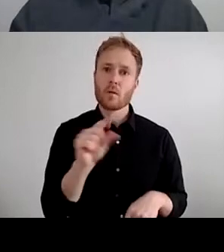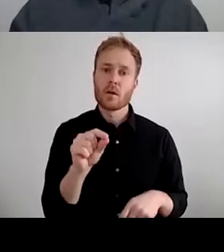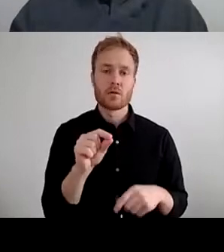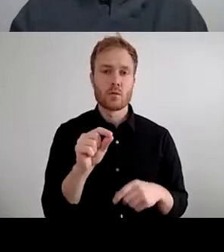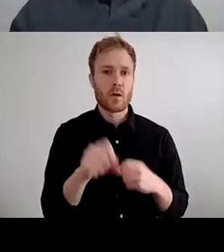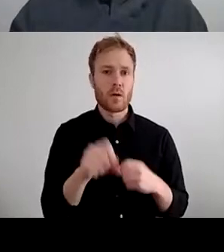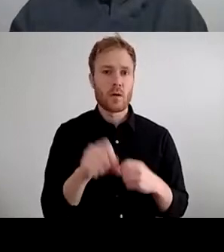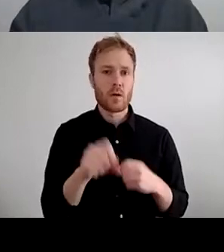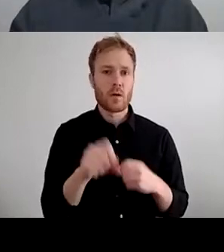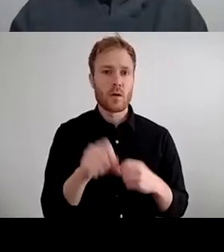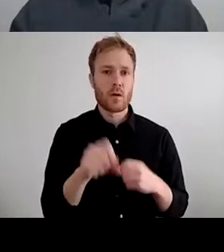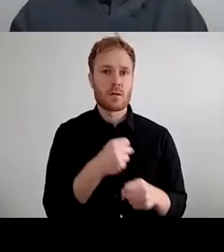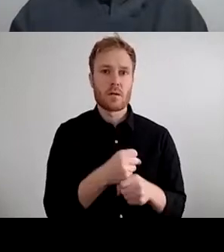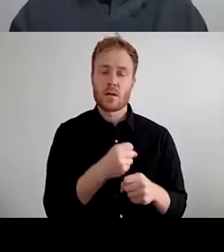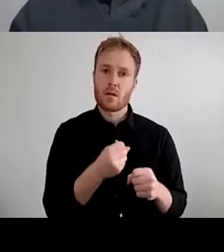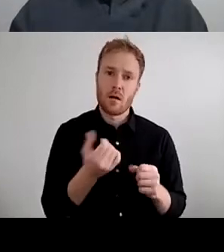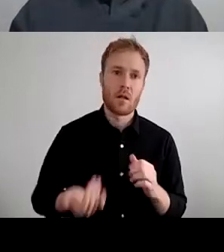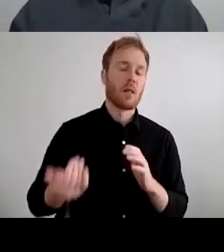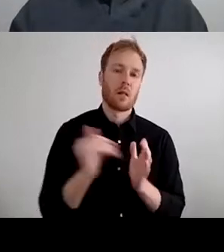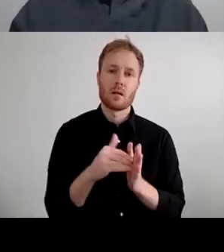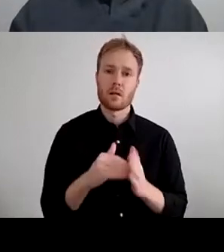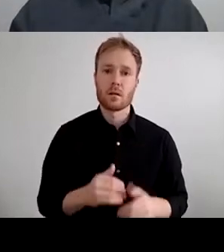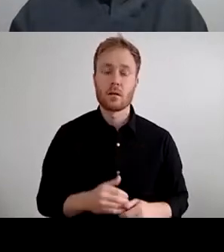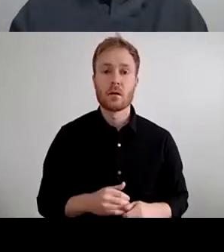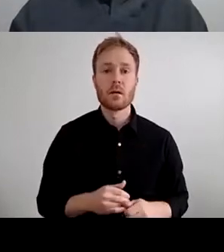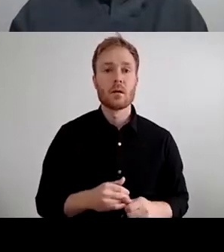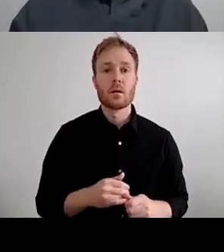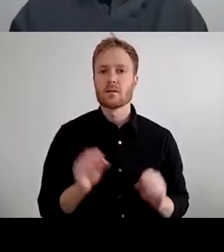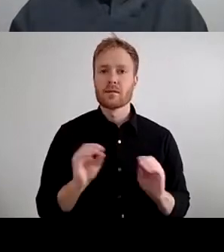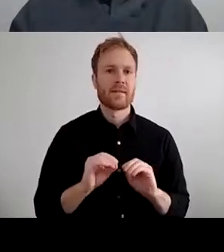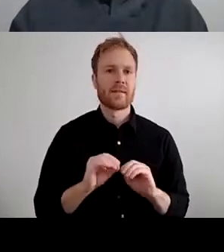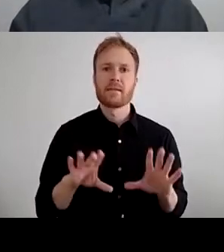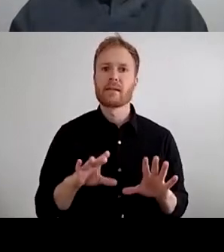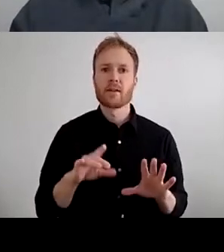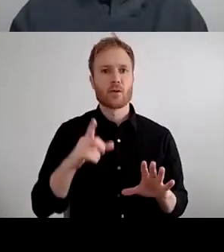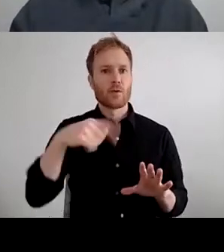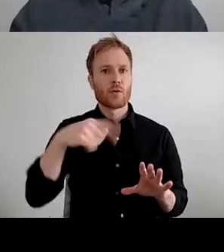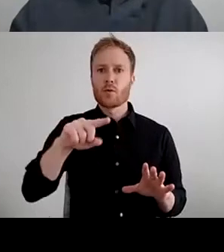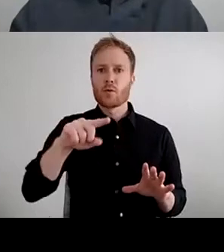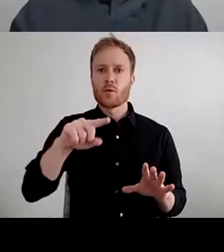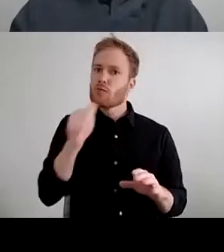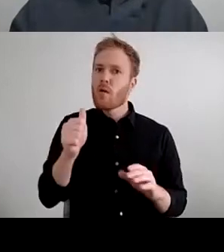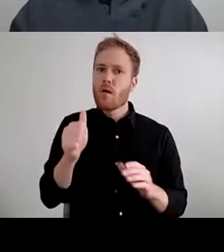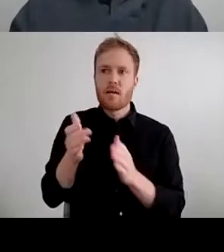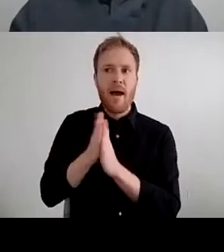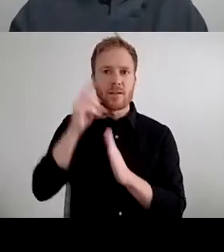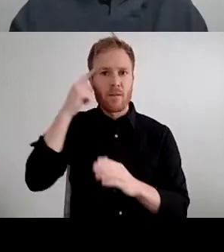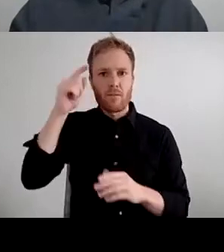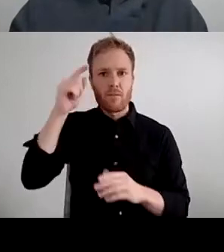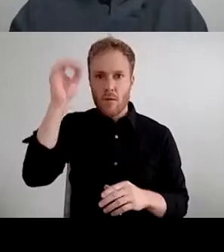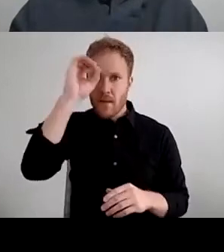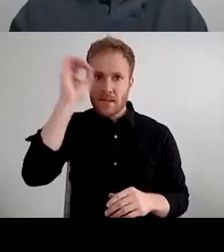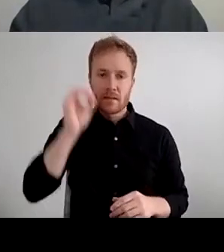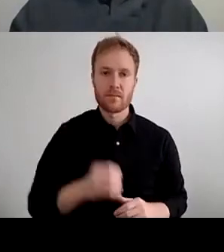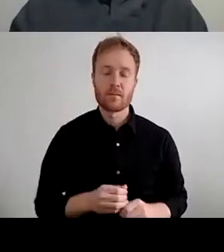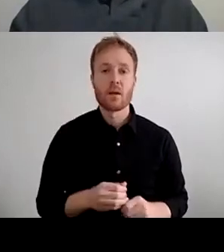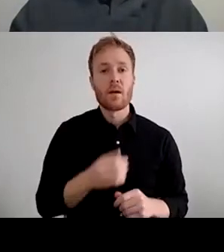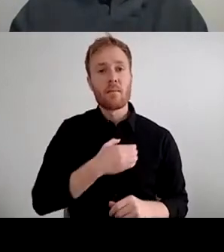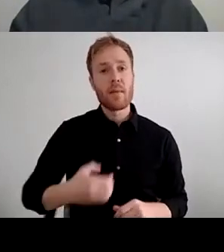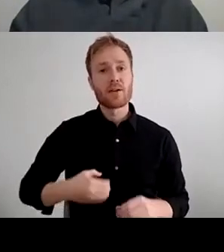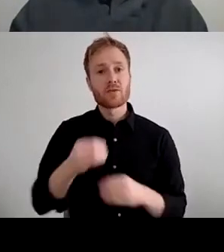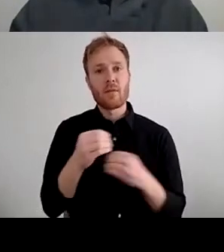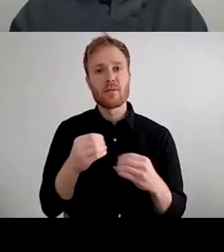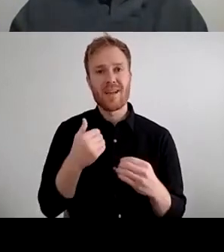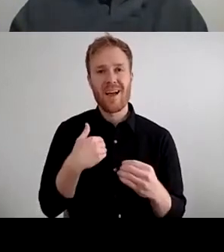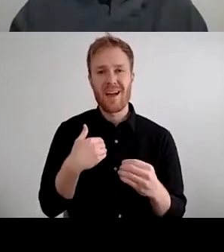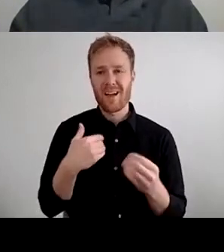made without people in mind because they didn't ask us for our opinion. The mayor's office used a terribly sparse survey in September and October that no